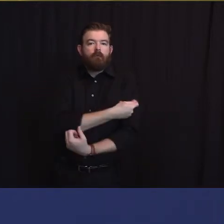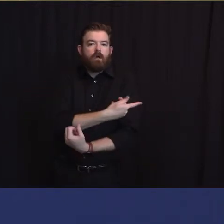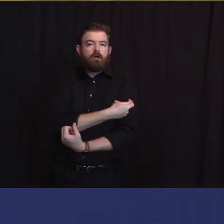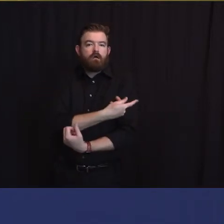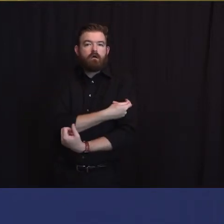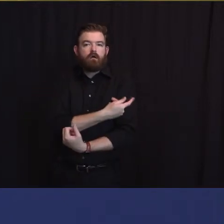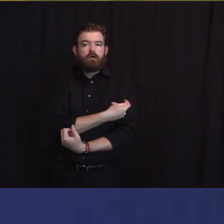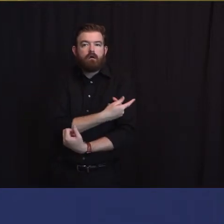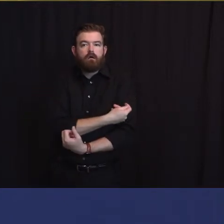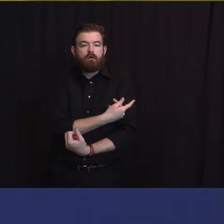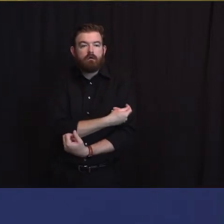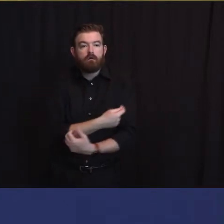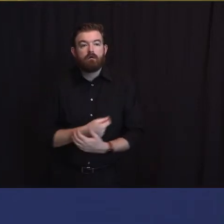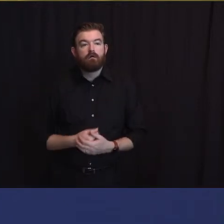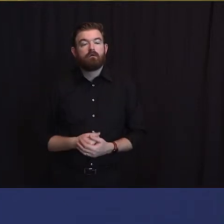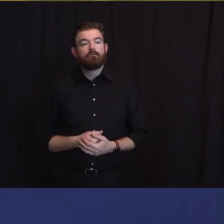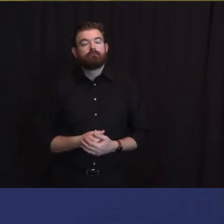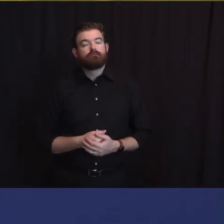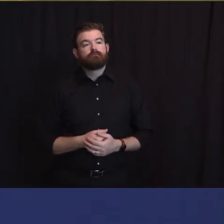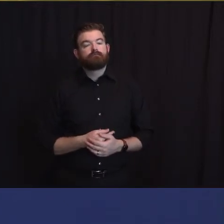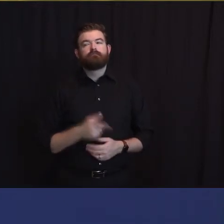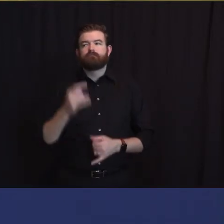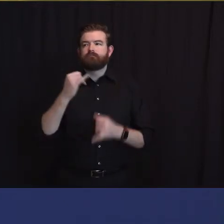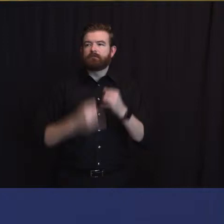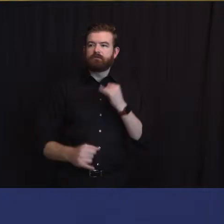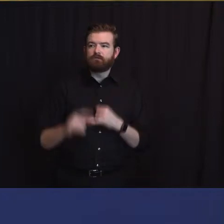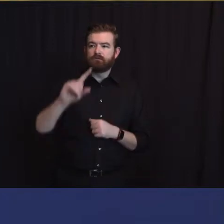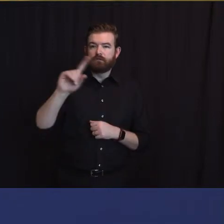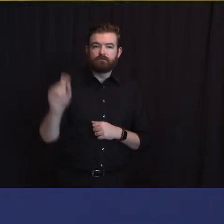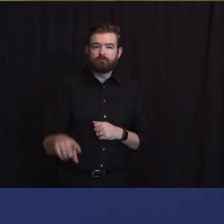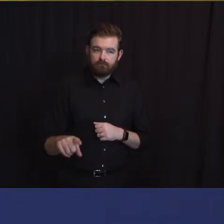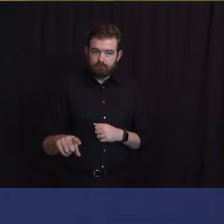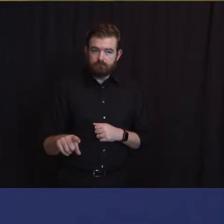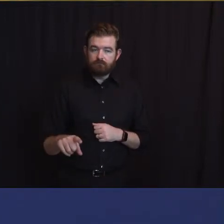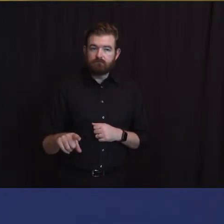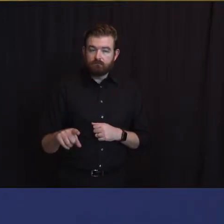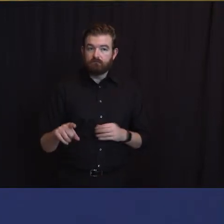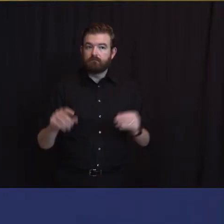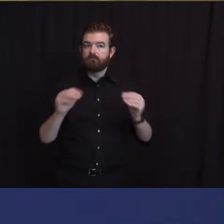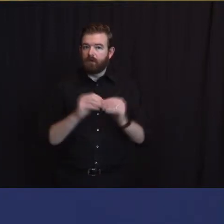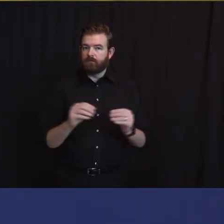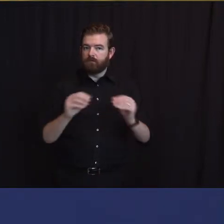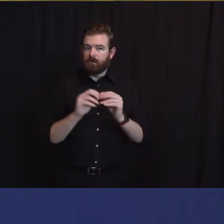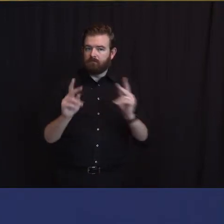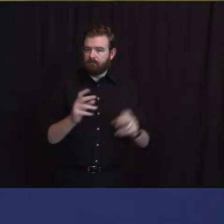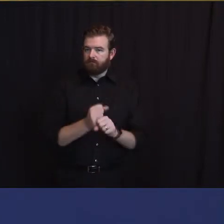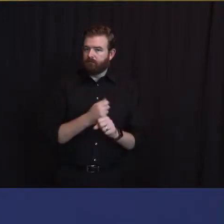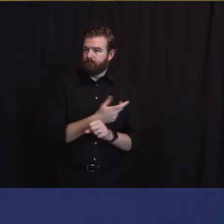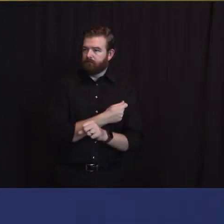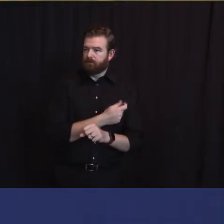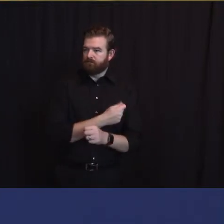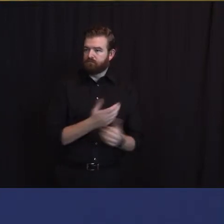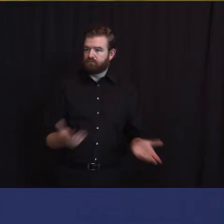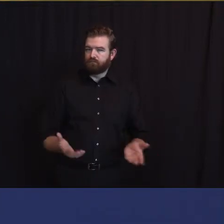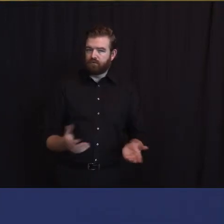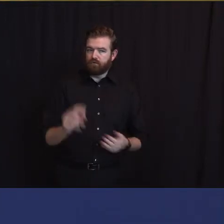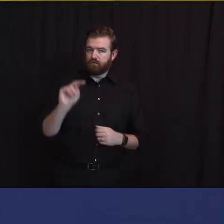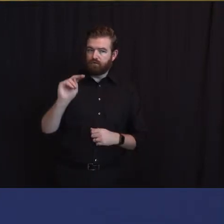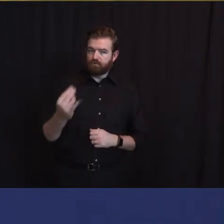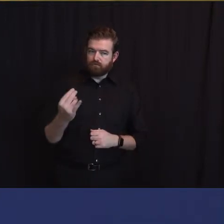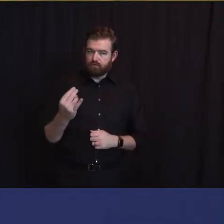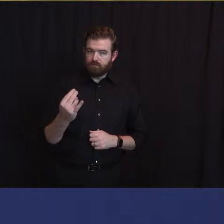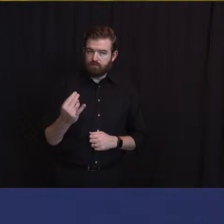And finally, even with vaccine numbers rising in New Jersey, now that we're about to lift the masking and